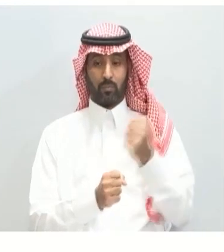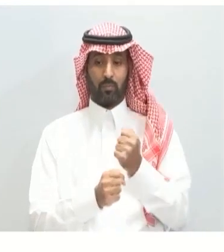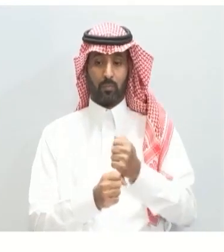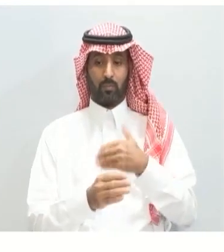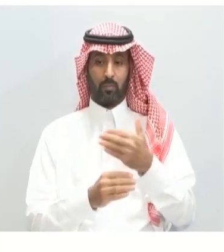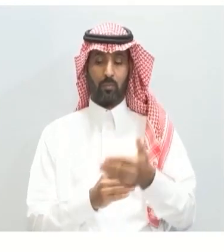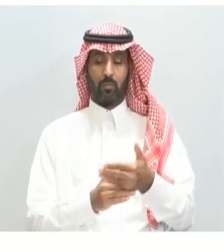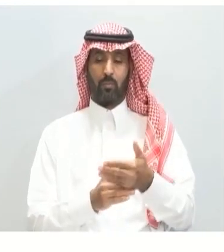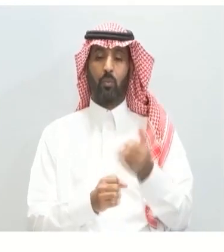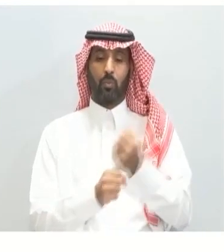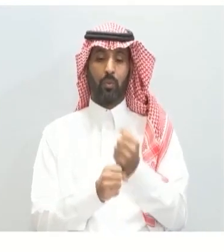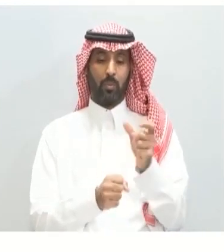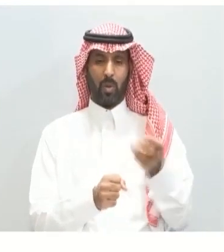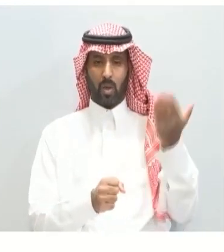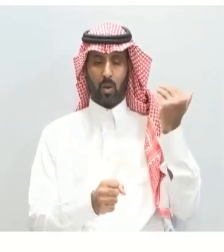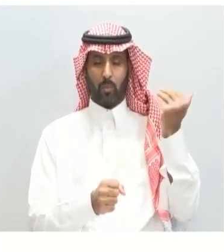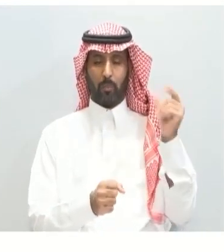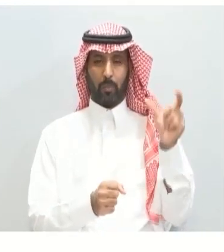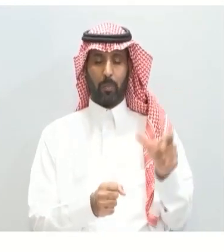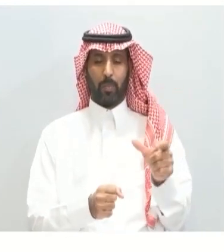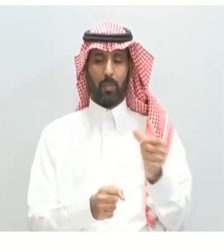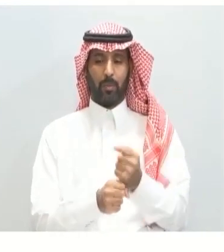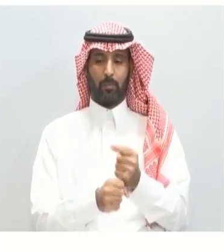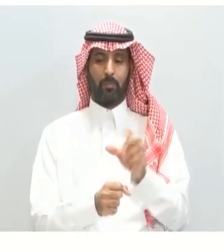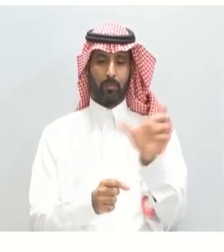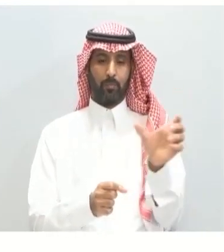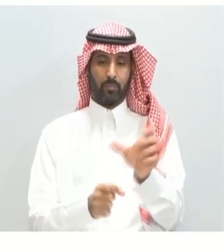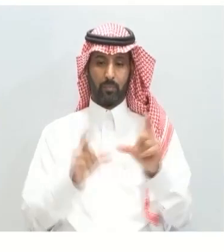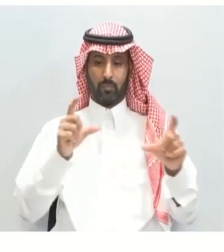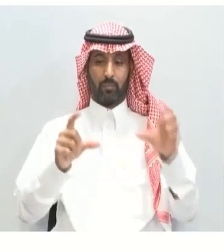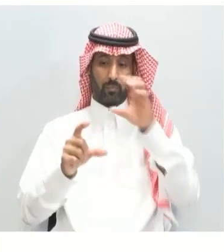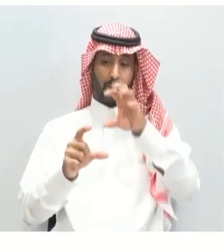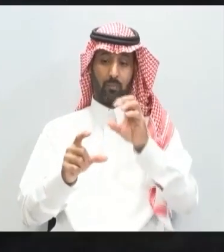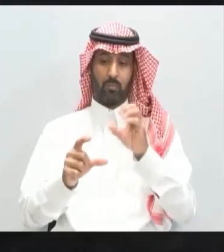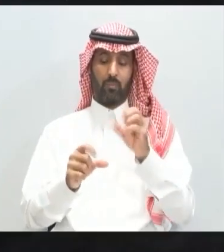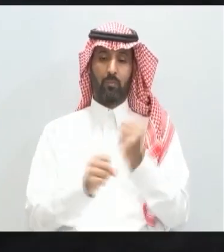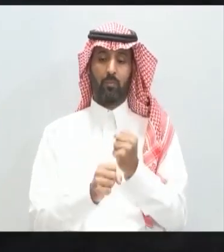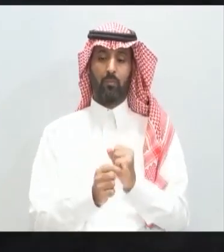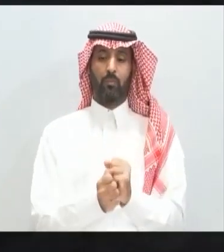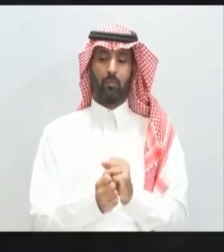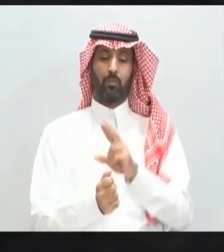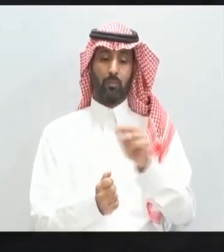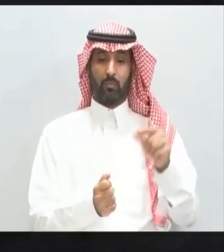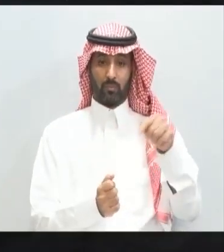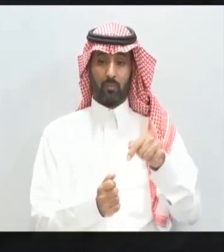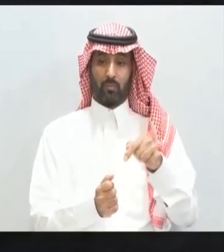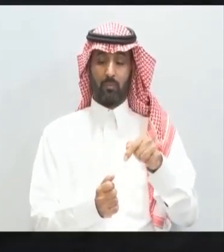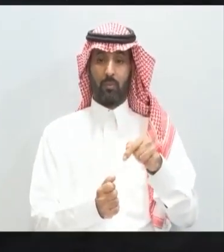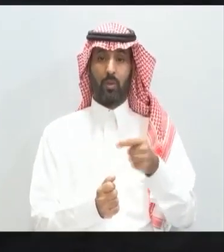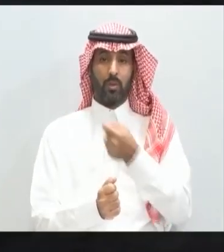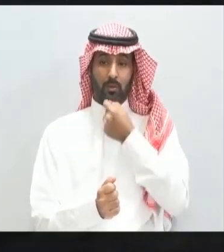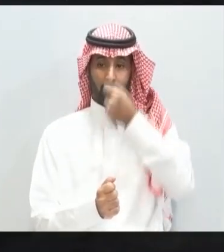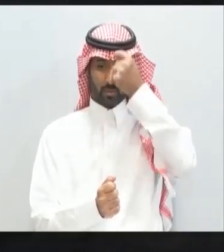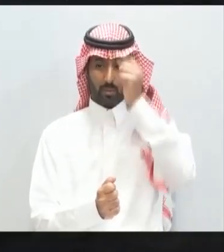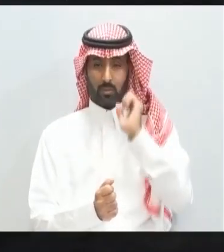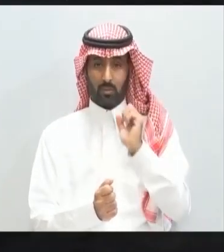participle or the past participle of the verb in the parentheses. And remember, they are both acting as an adjective,